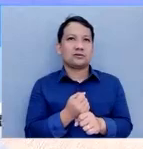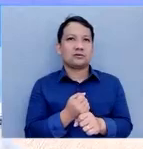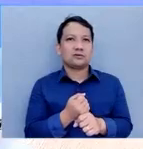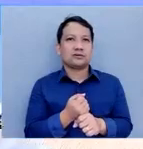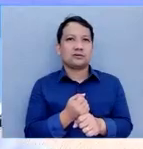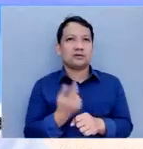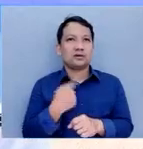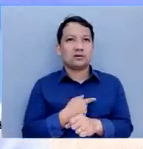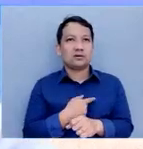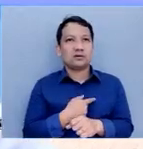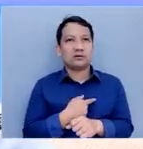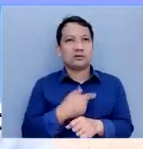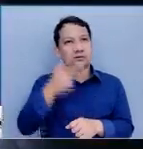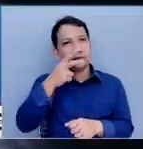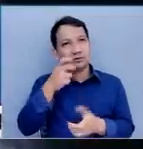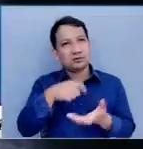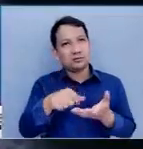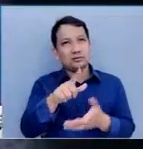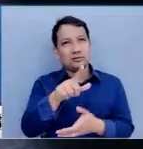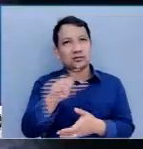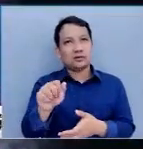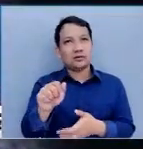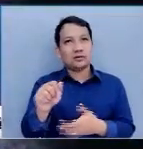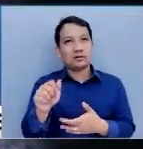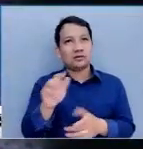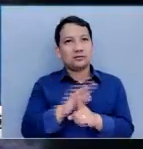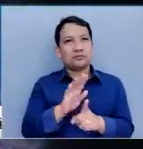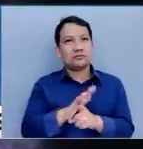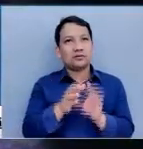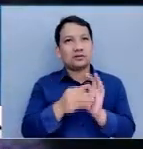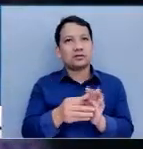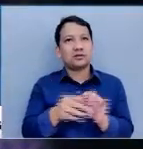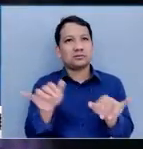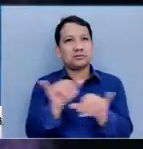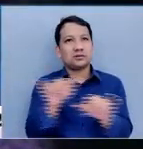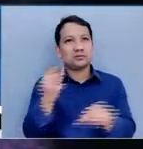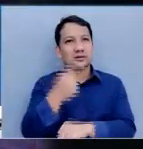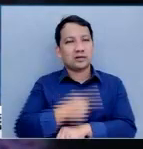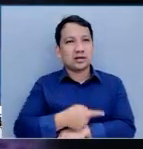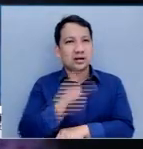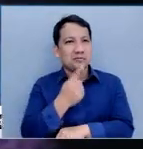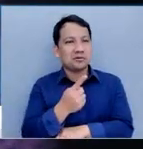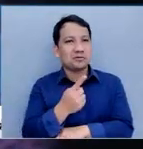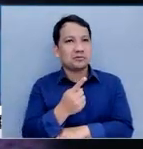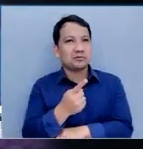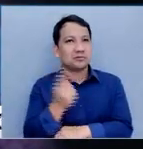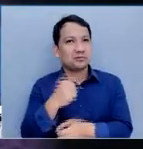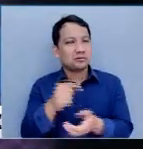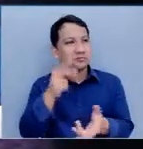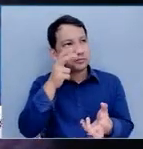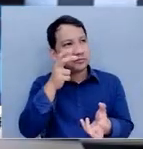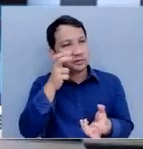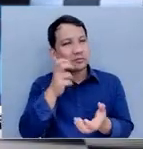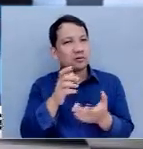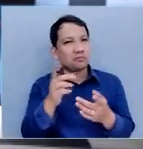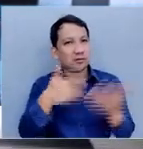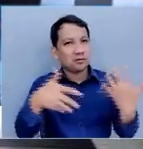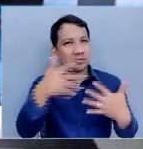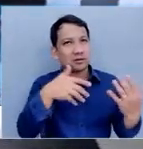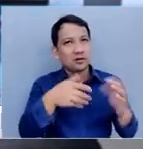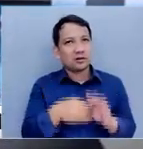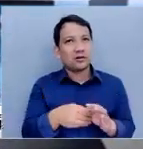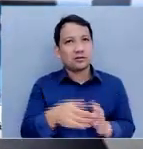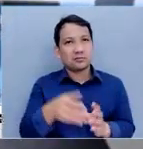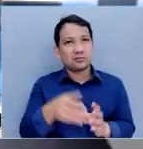we did a listening party sa LA for the fans in LA. And on the same day that we did the listening party, sorry to say, but my